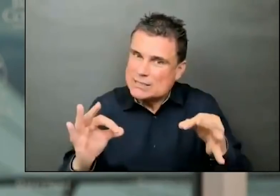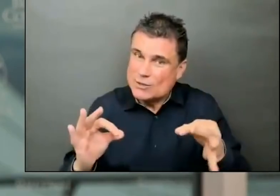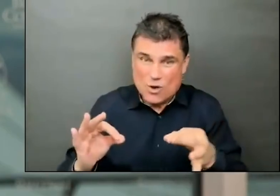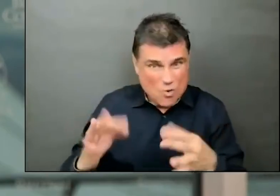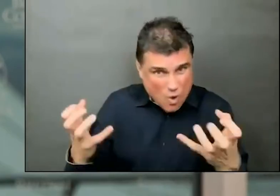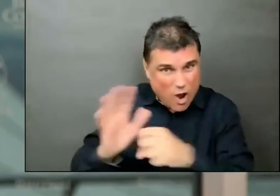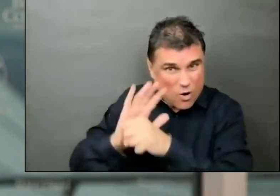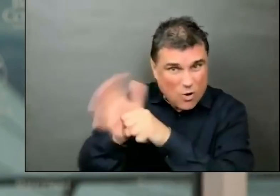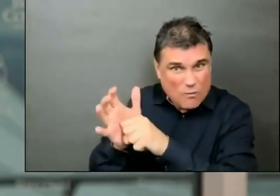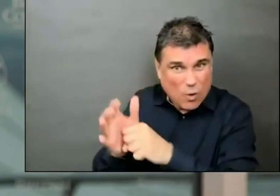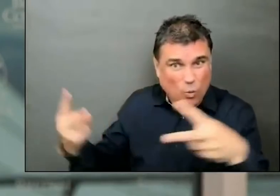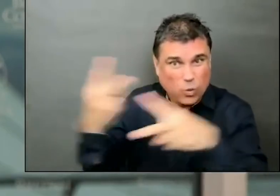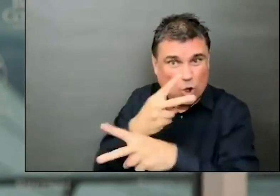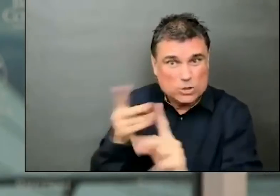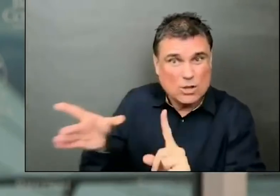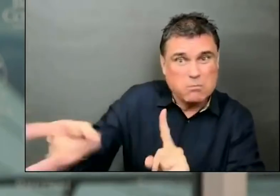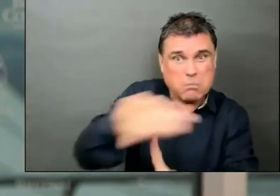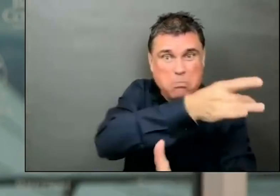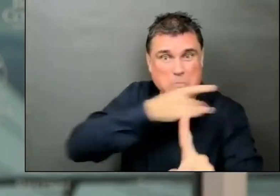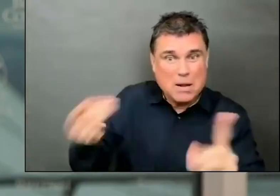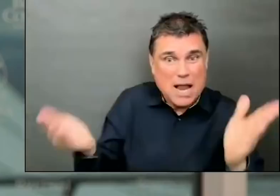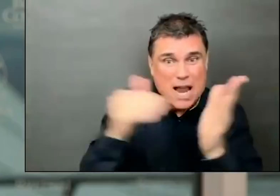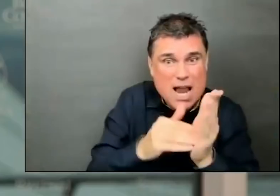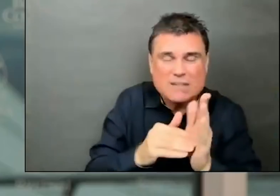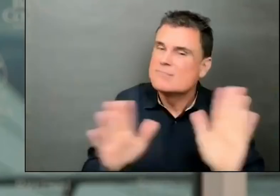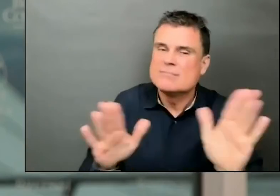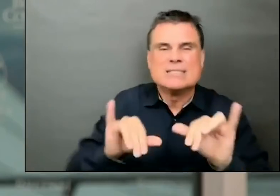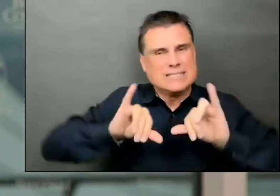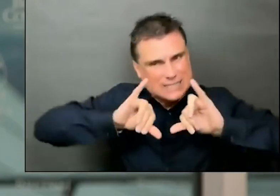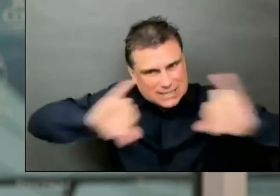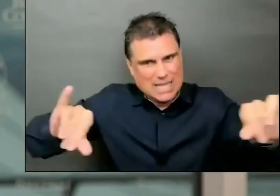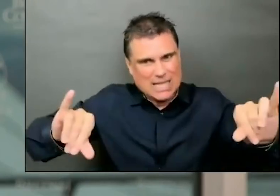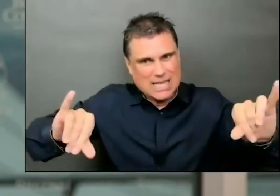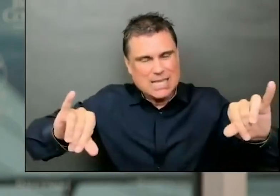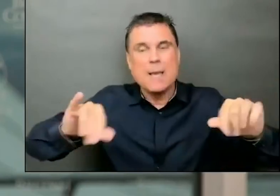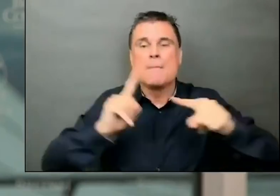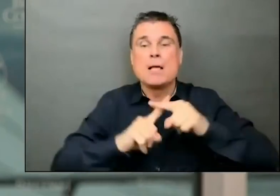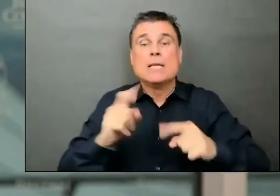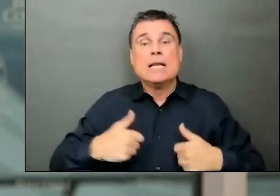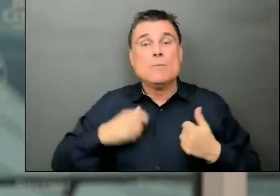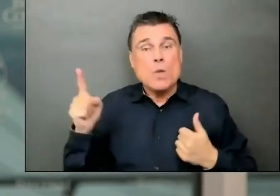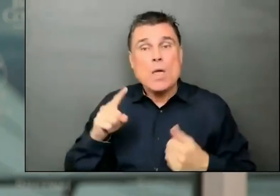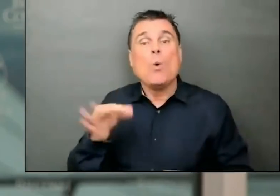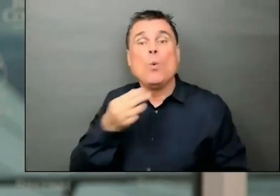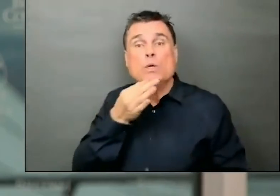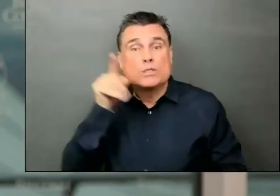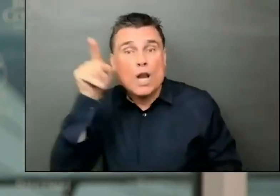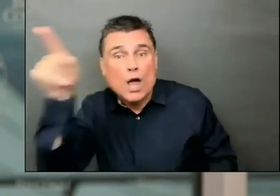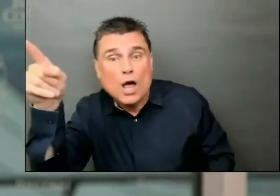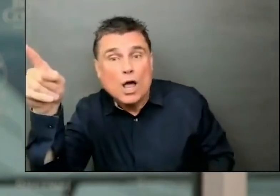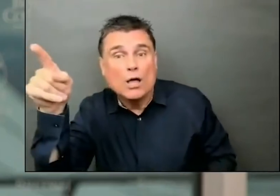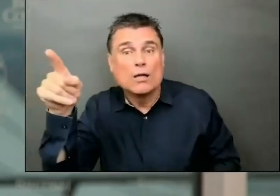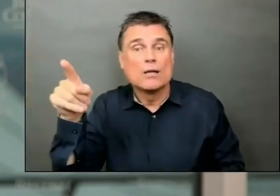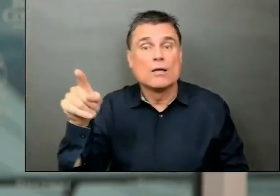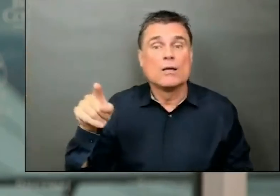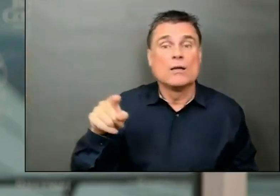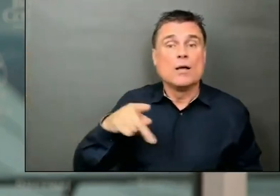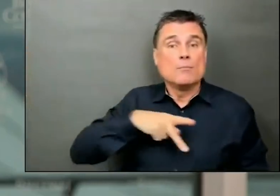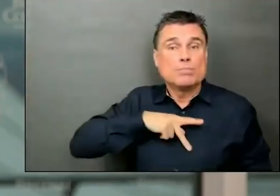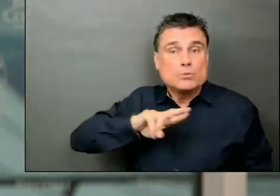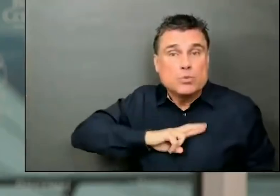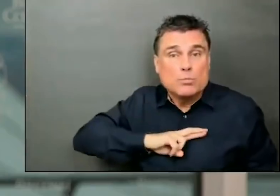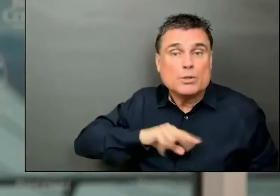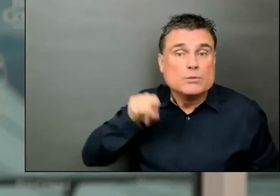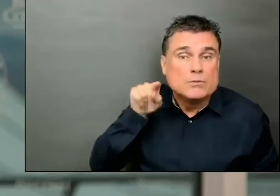we're in Whistler, Revelstoke, Prince Rupert, Victoria, the choice is ours right now to